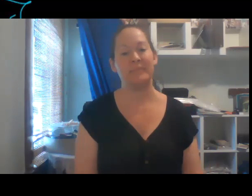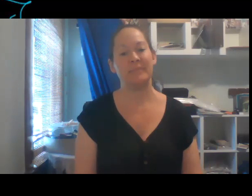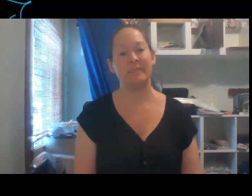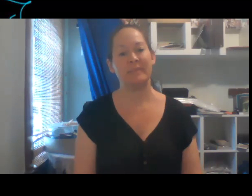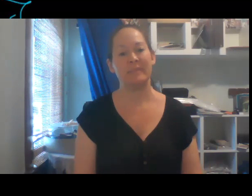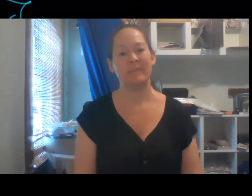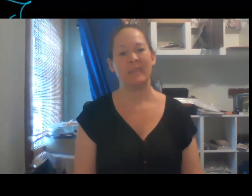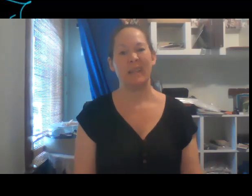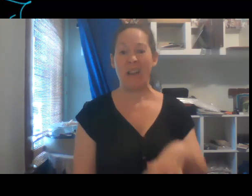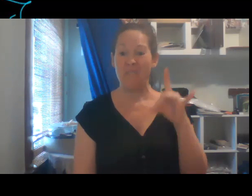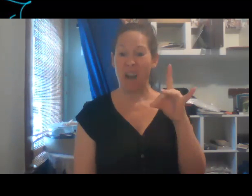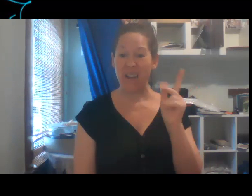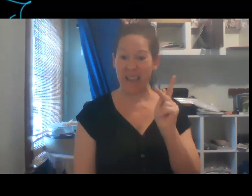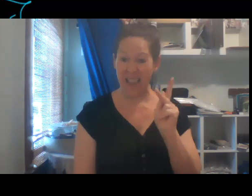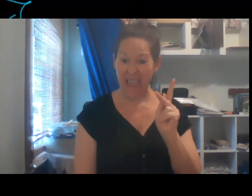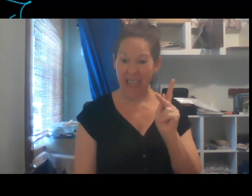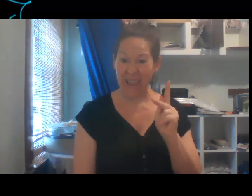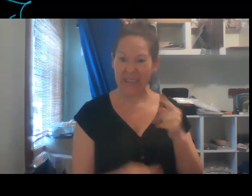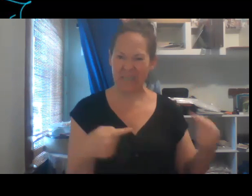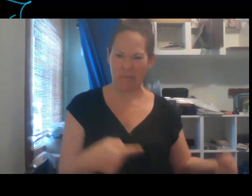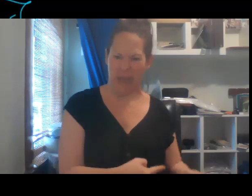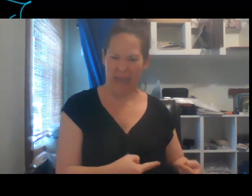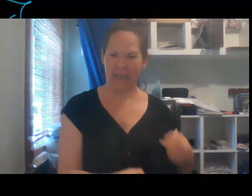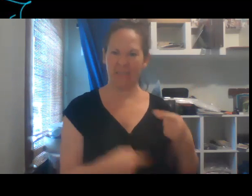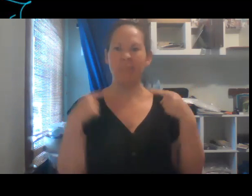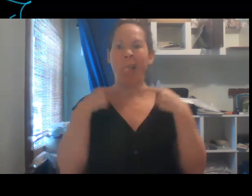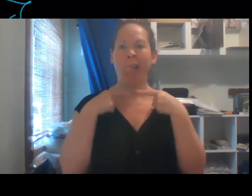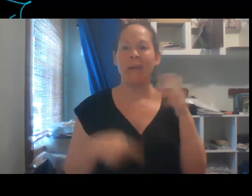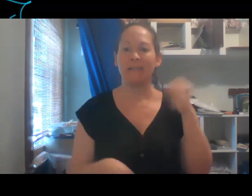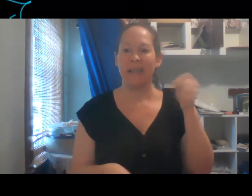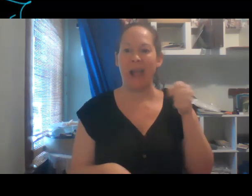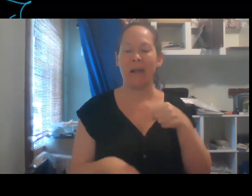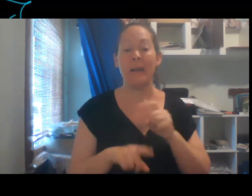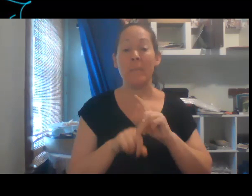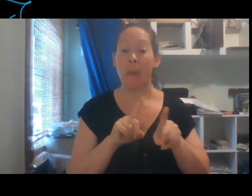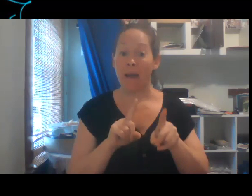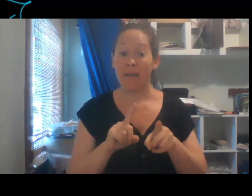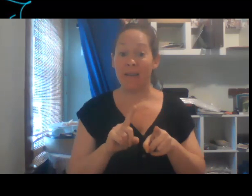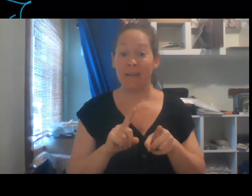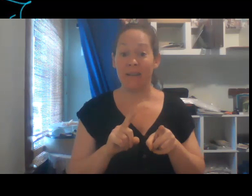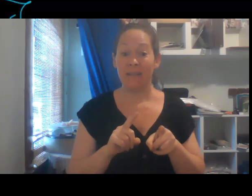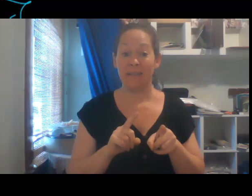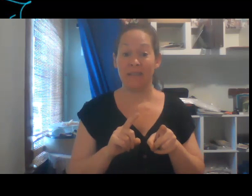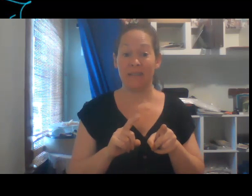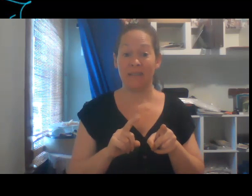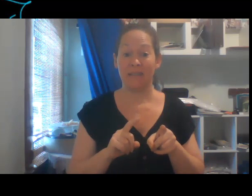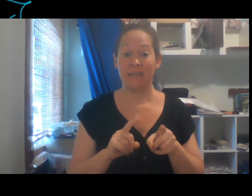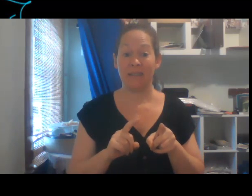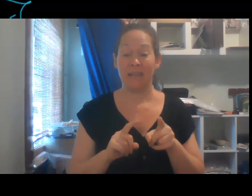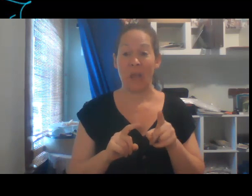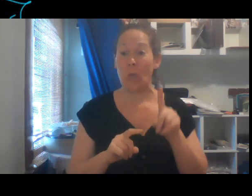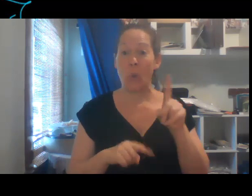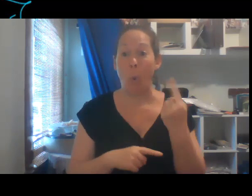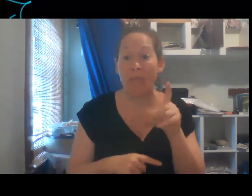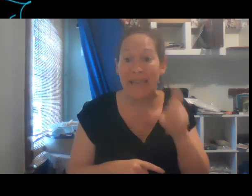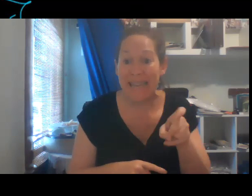that K constant can be a pain, but it means you will only ever need to use one key on the calculator. You